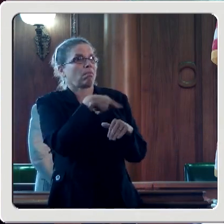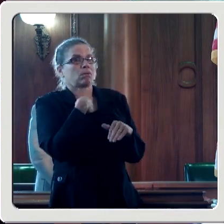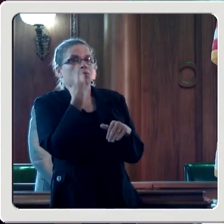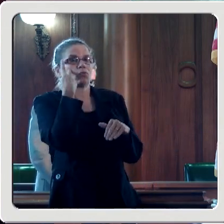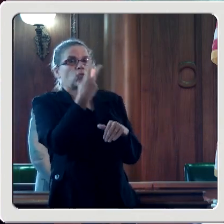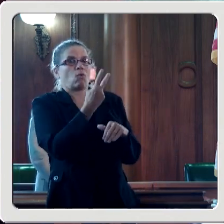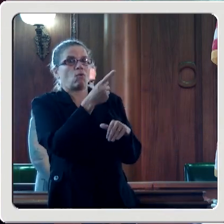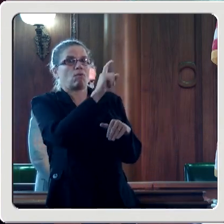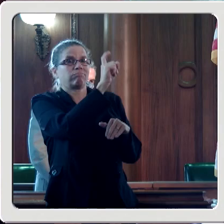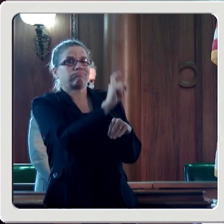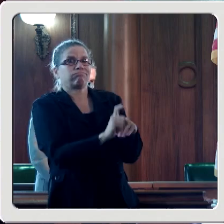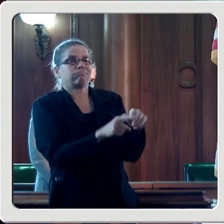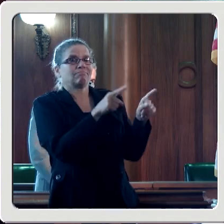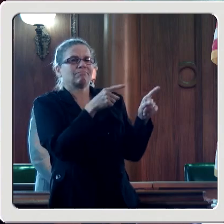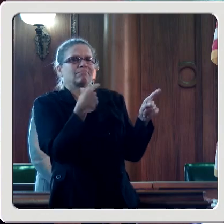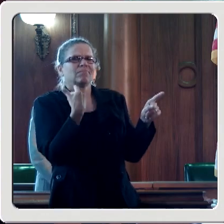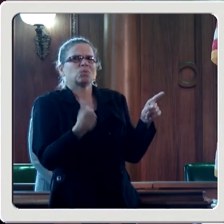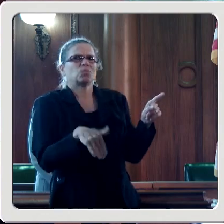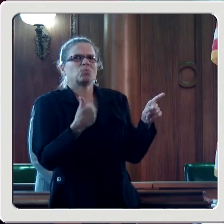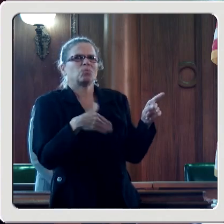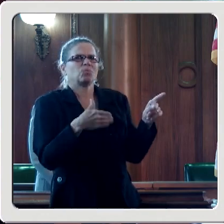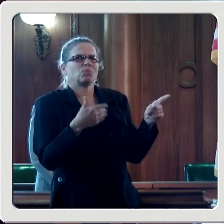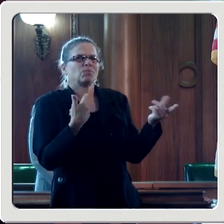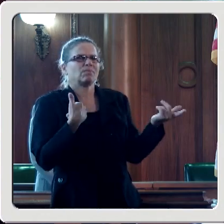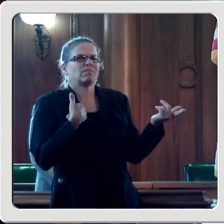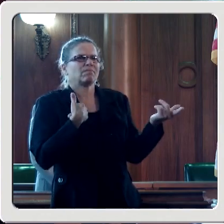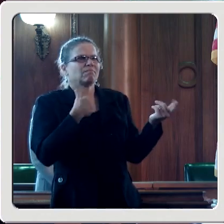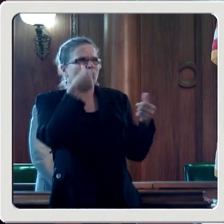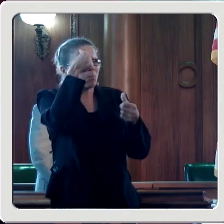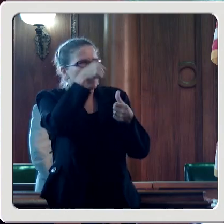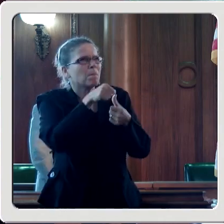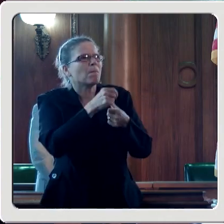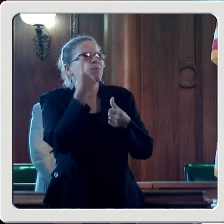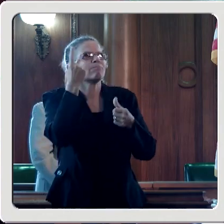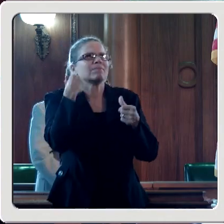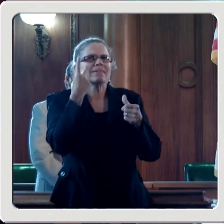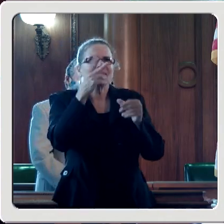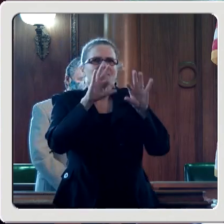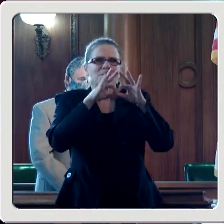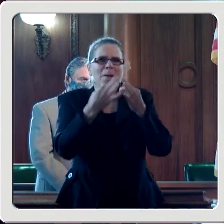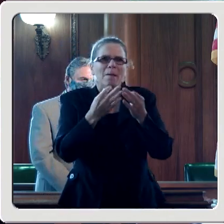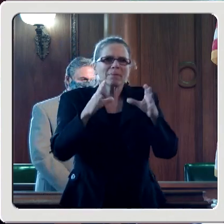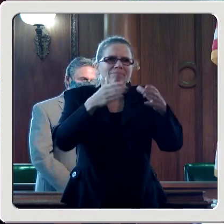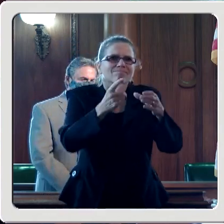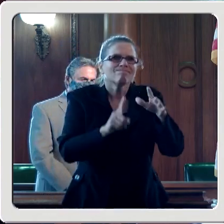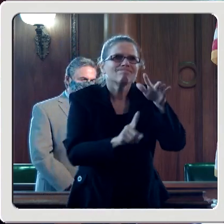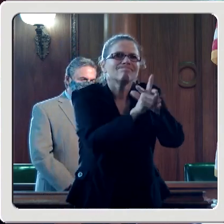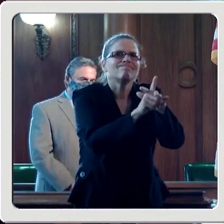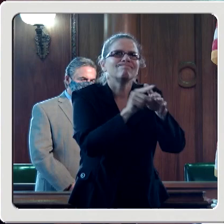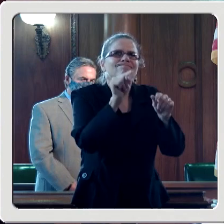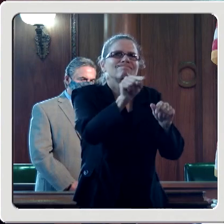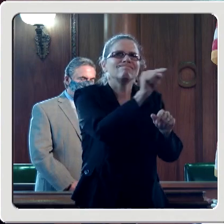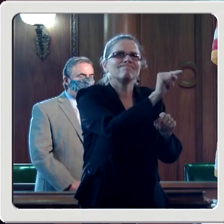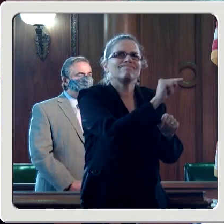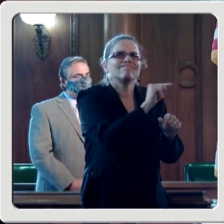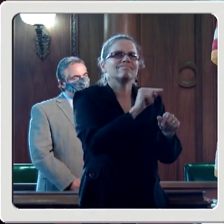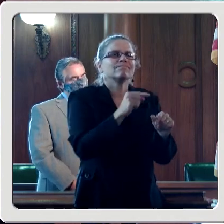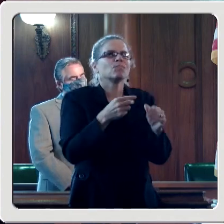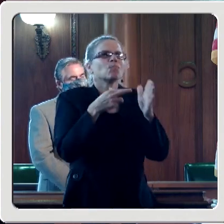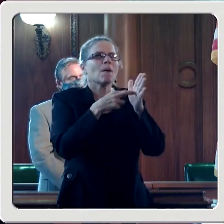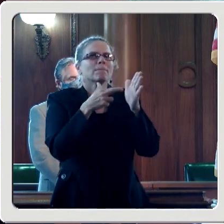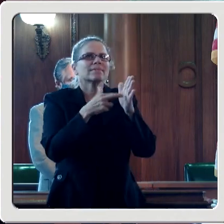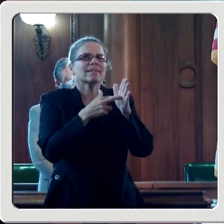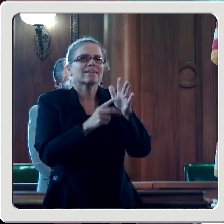John Delaney put into it, the hard work that his committee put into it, how proud the Beauregard, Scavina,